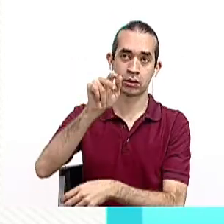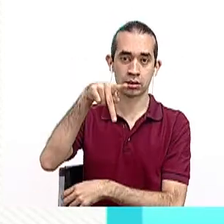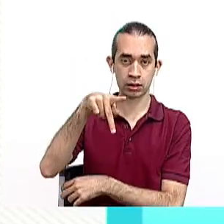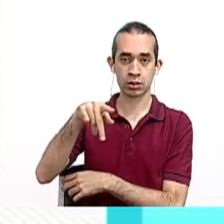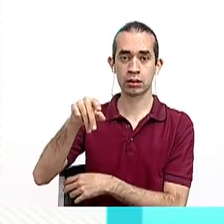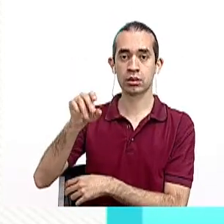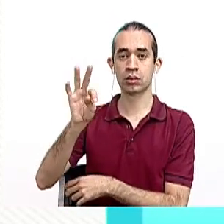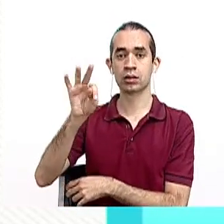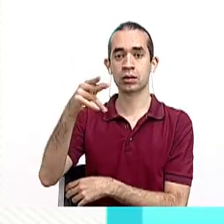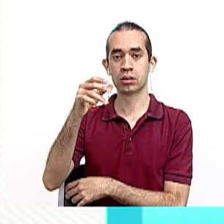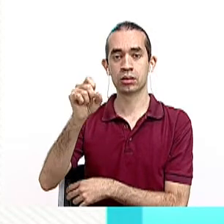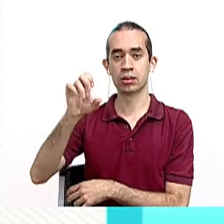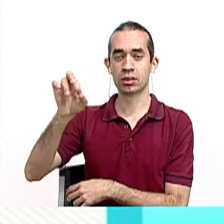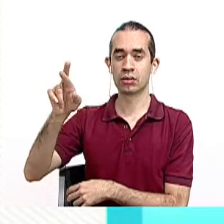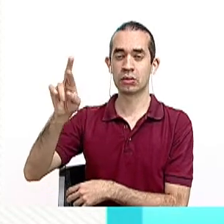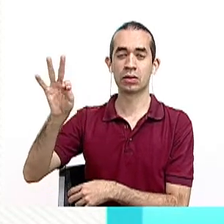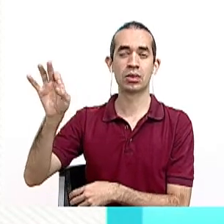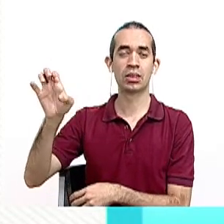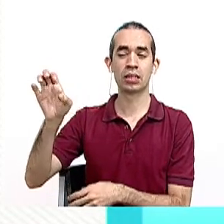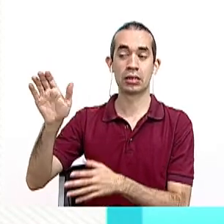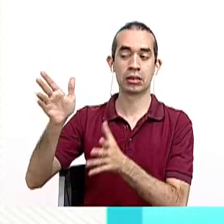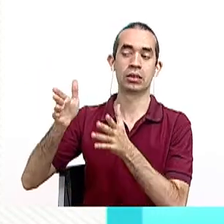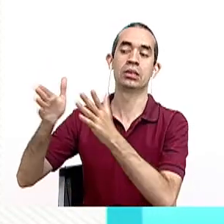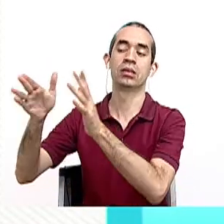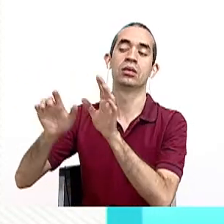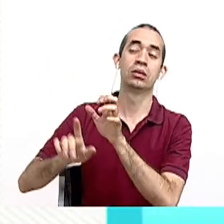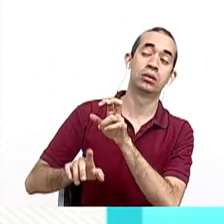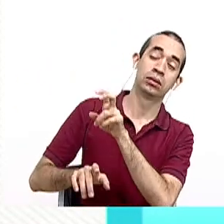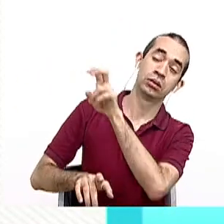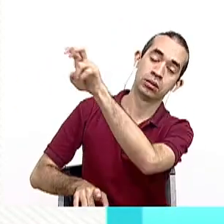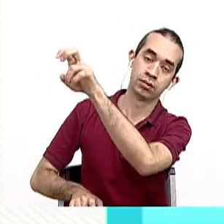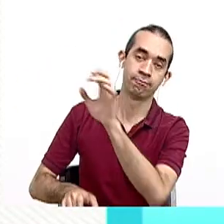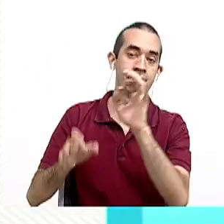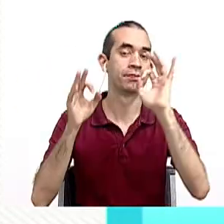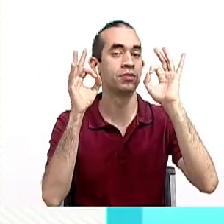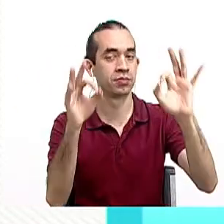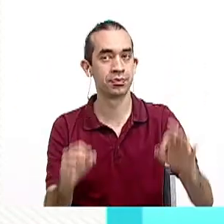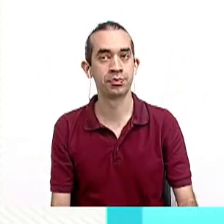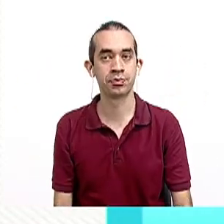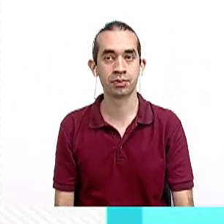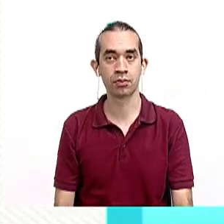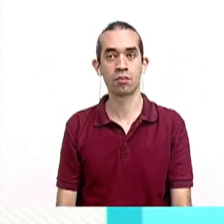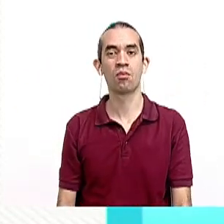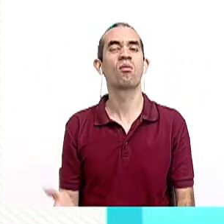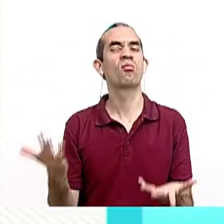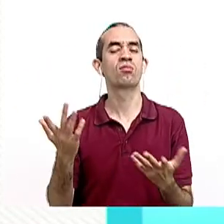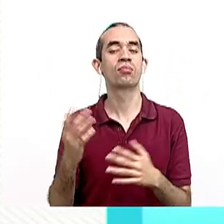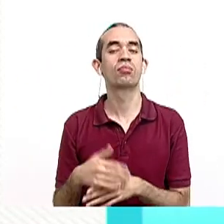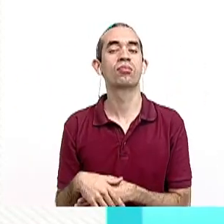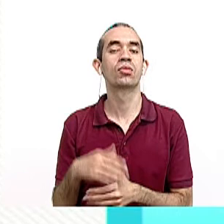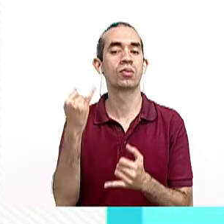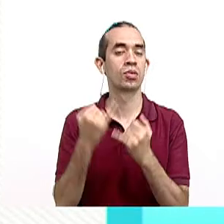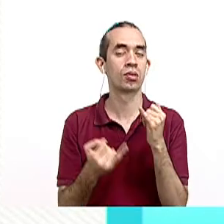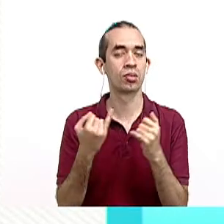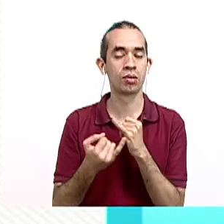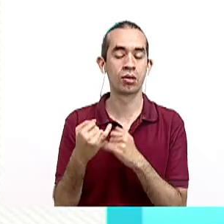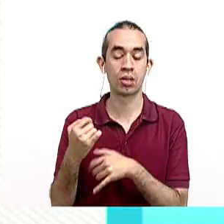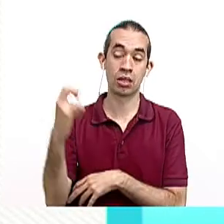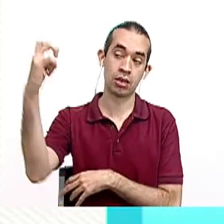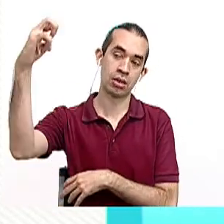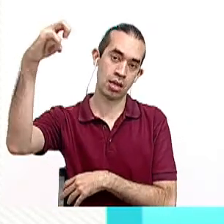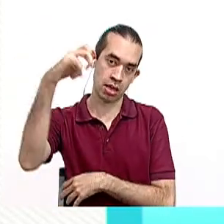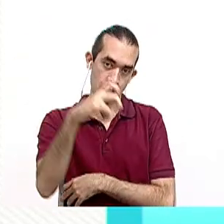up the street. Very good. And here we have the last one that is